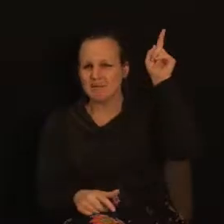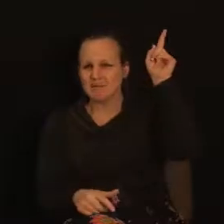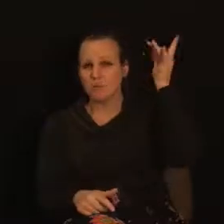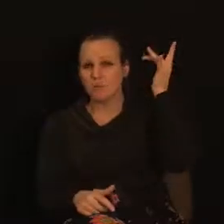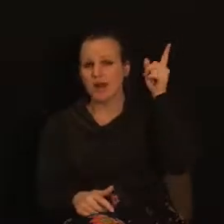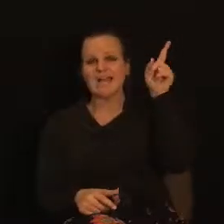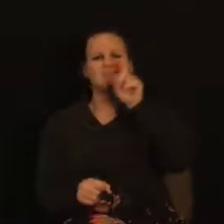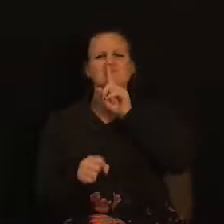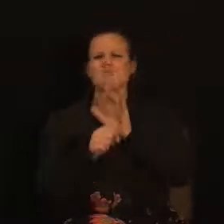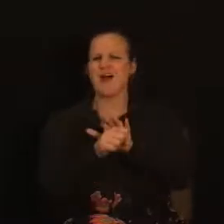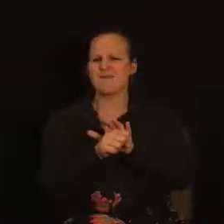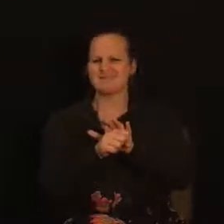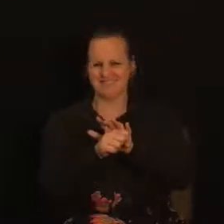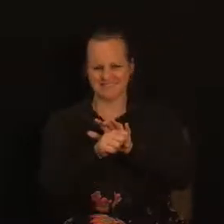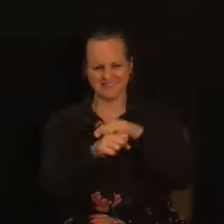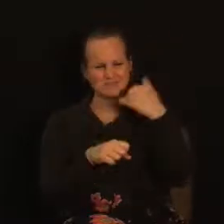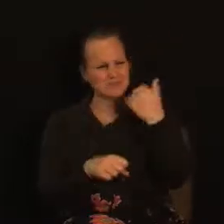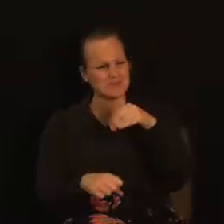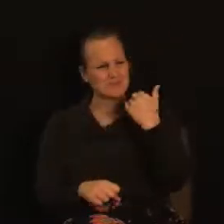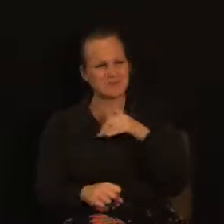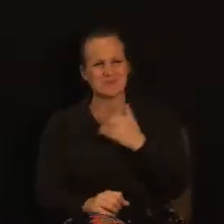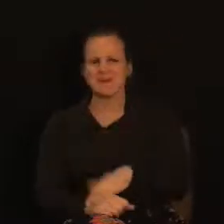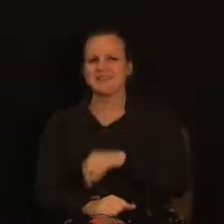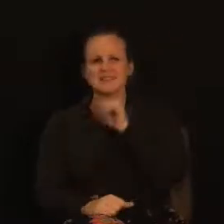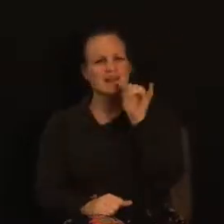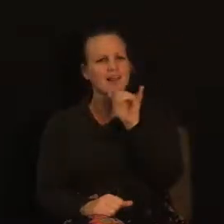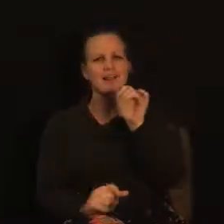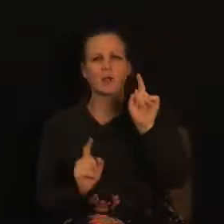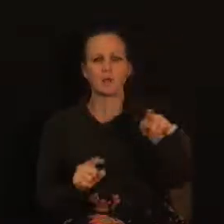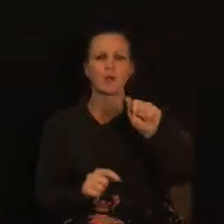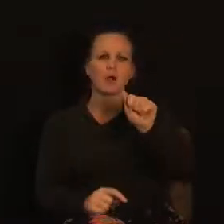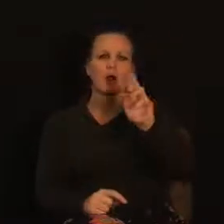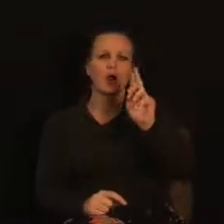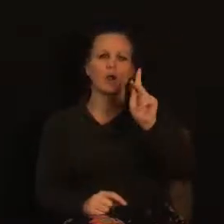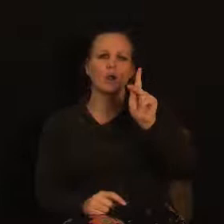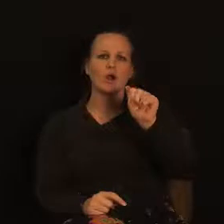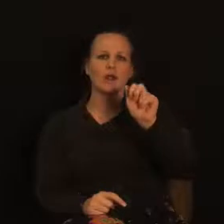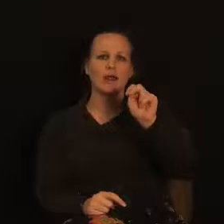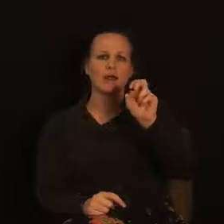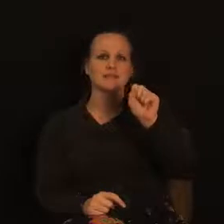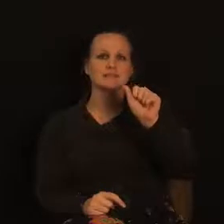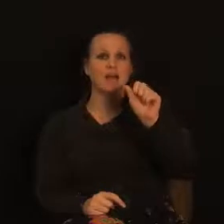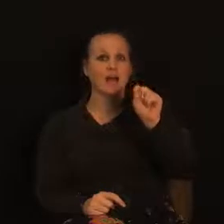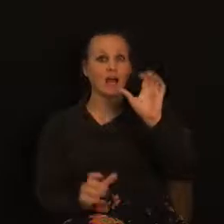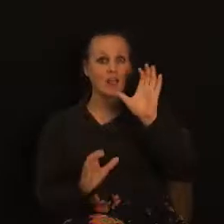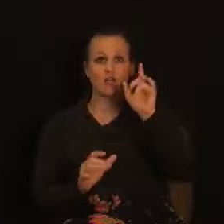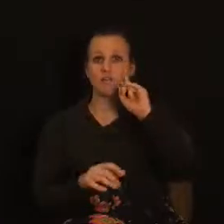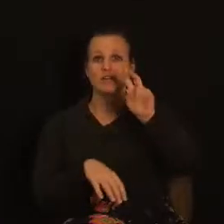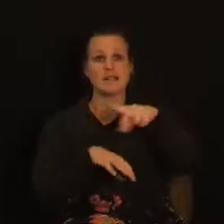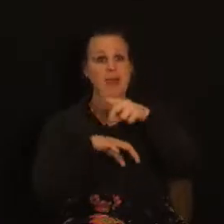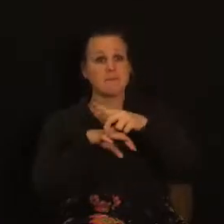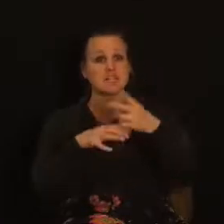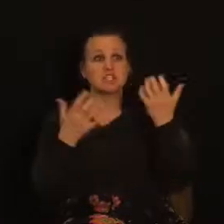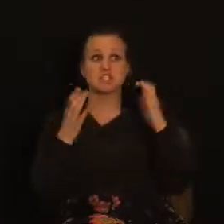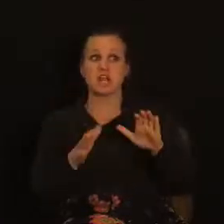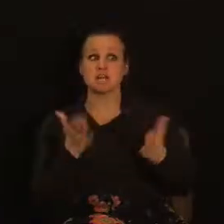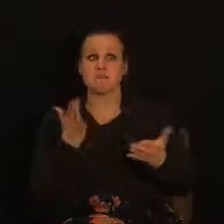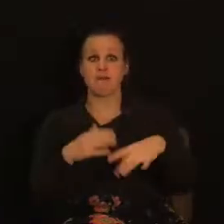promises. It isn't like going to Arkansas to look for a diamond, where there's a chance you might find